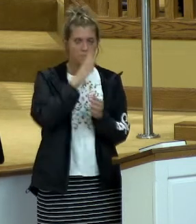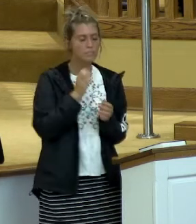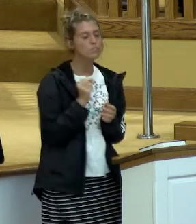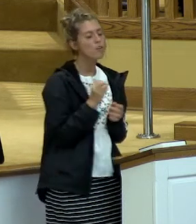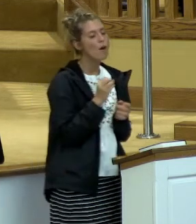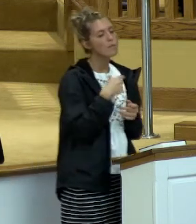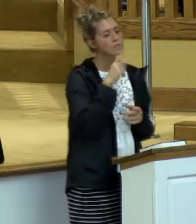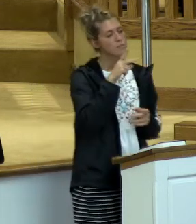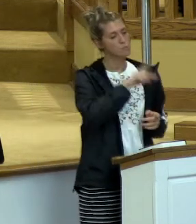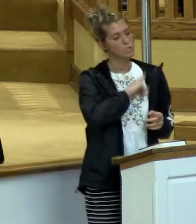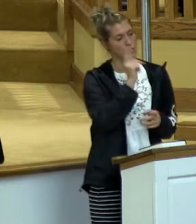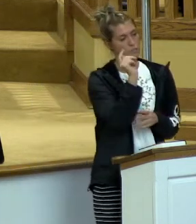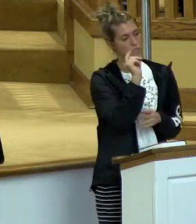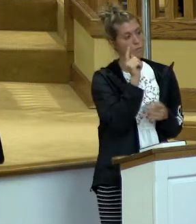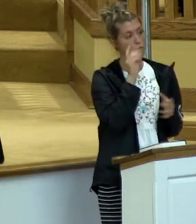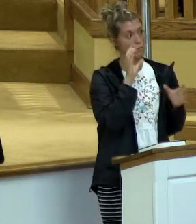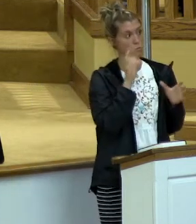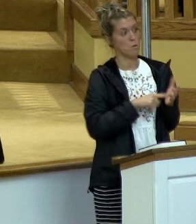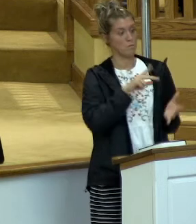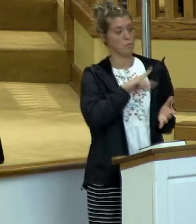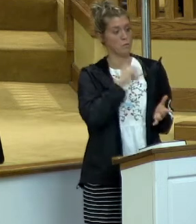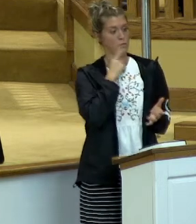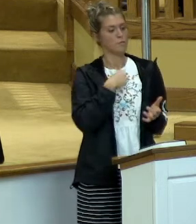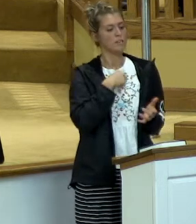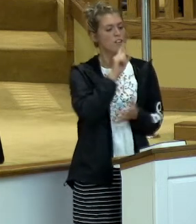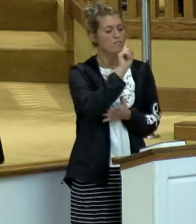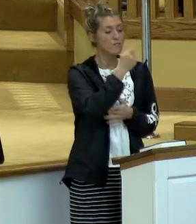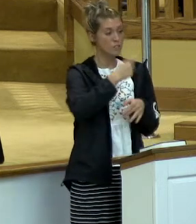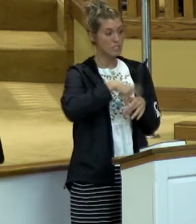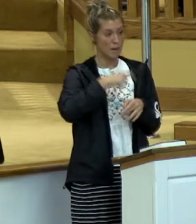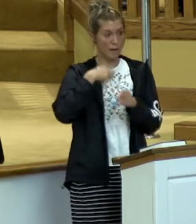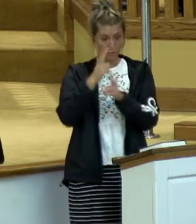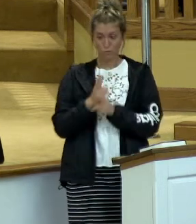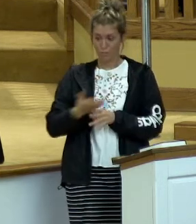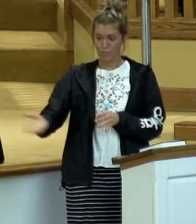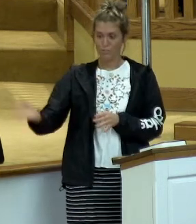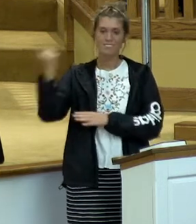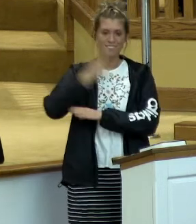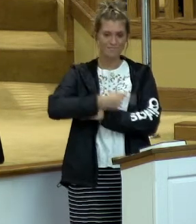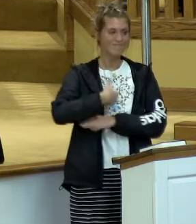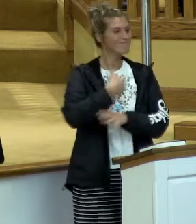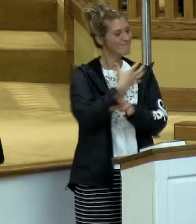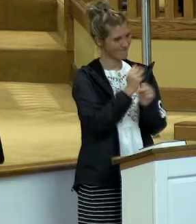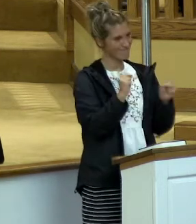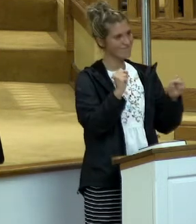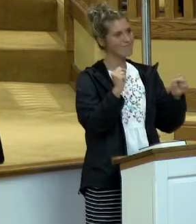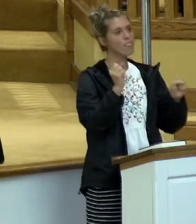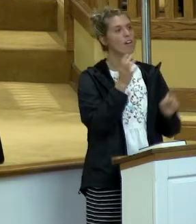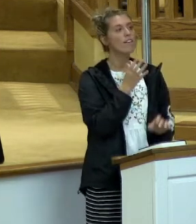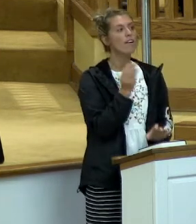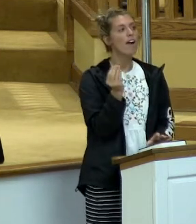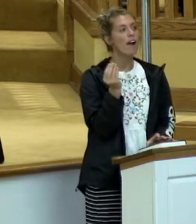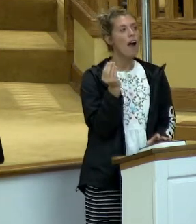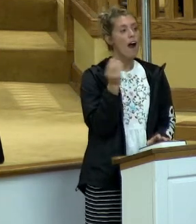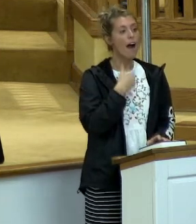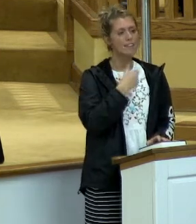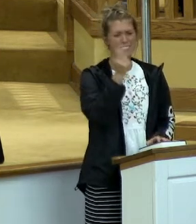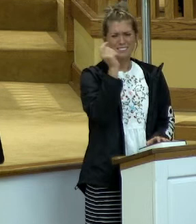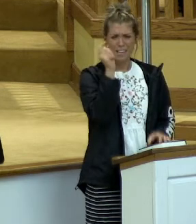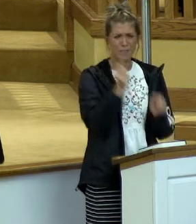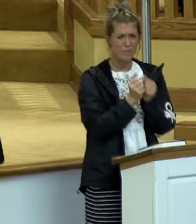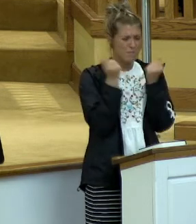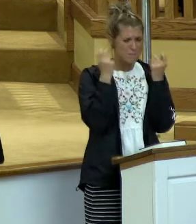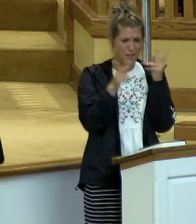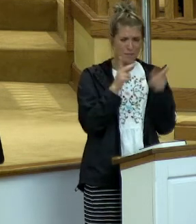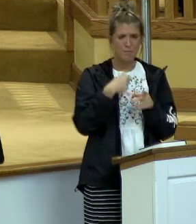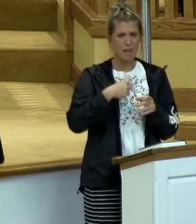So let me just give you a personal testimony of what it did for me. I'll never forget the first time I used it was probably the day I got saved. And I can testify with a